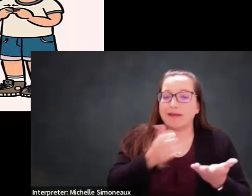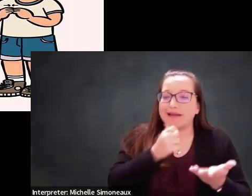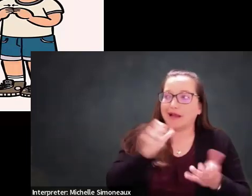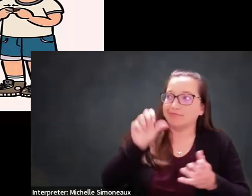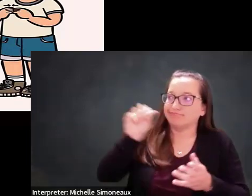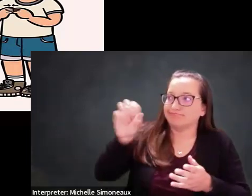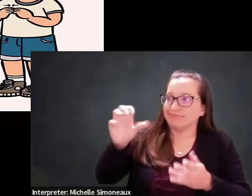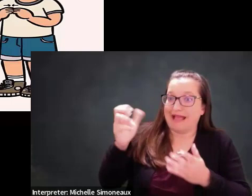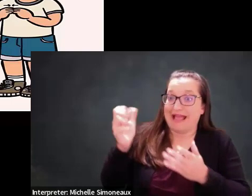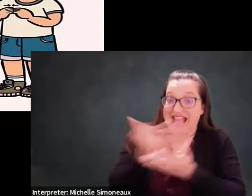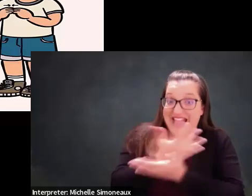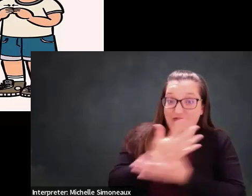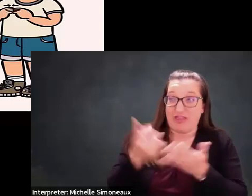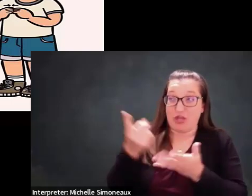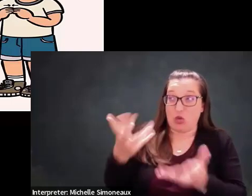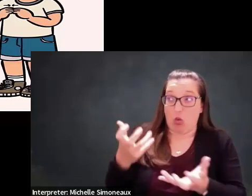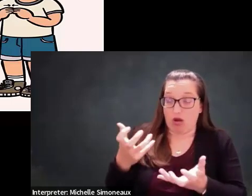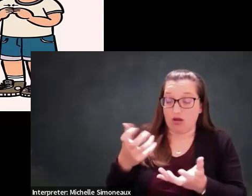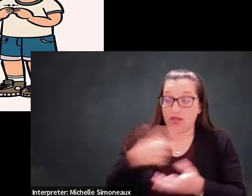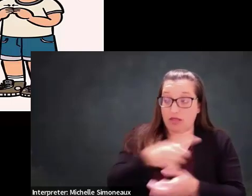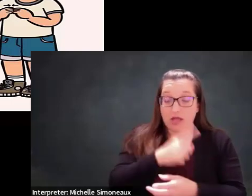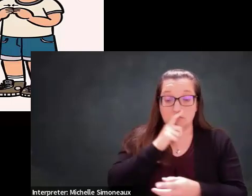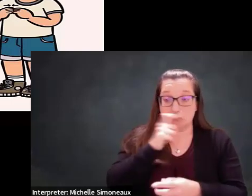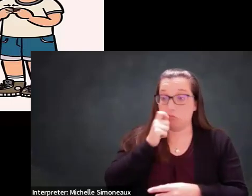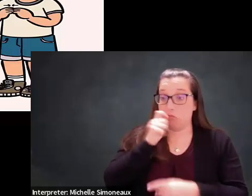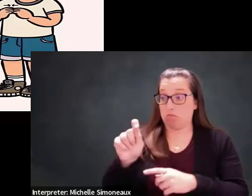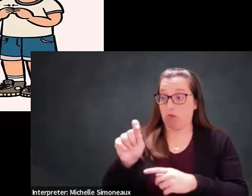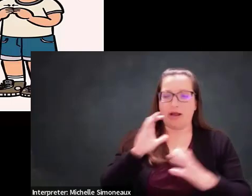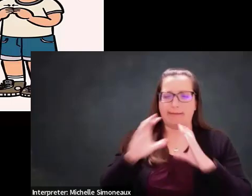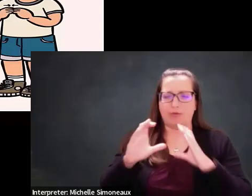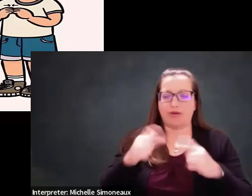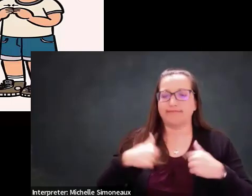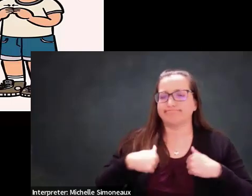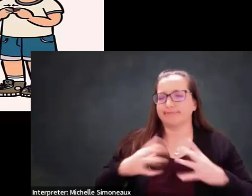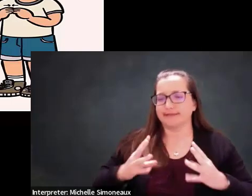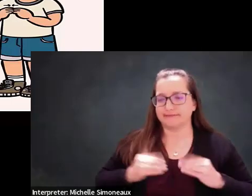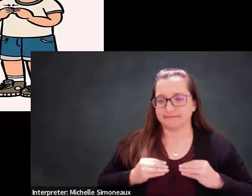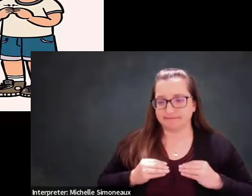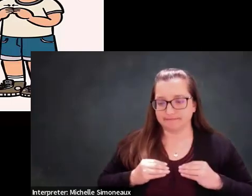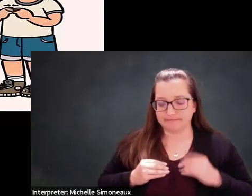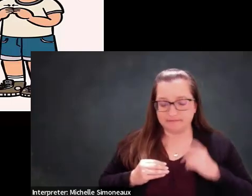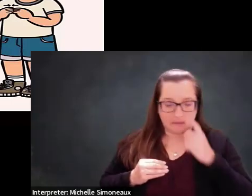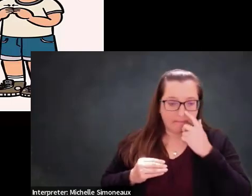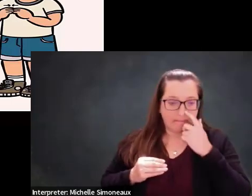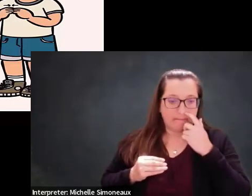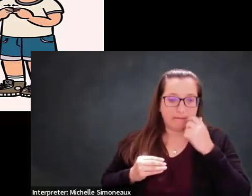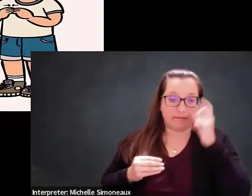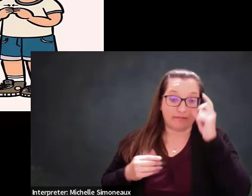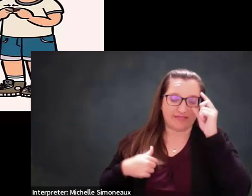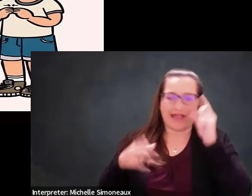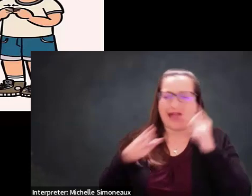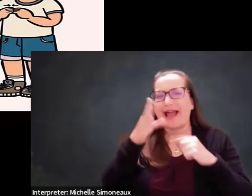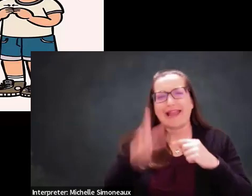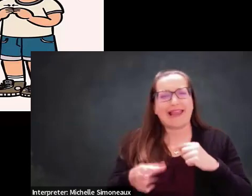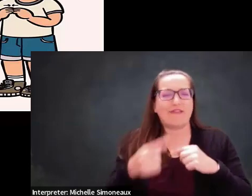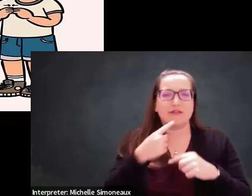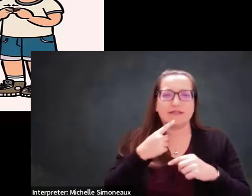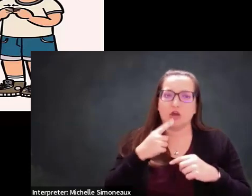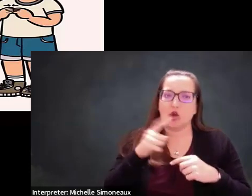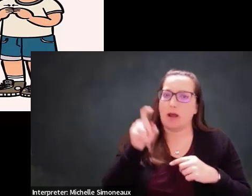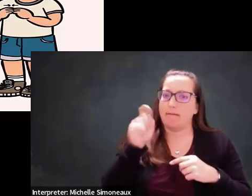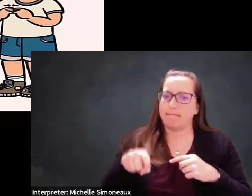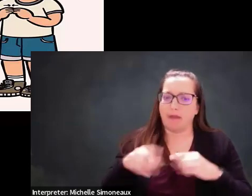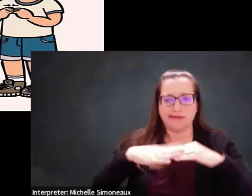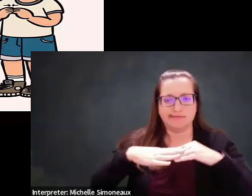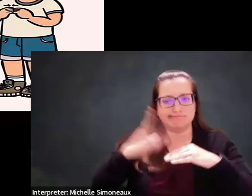did respond. They did communicate. And I accept that. I never tried to hold a quota for how many, you know, how much or how many